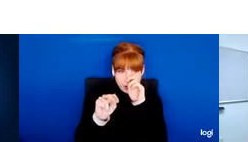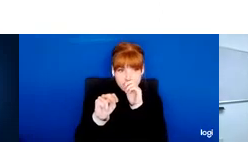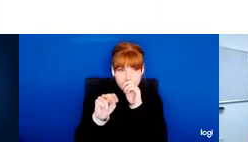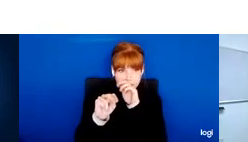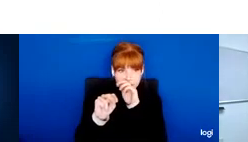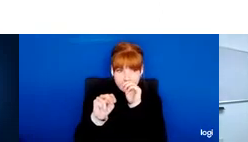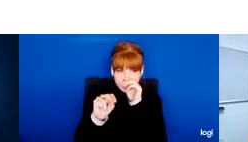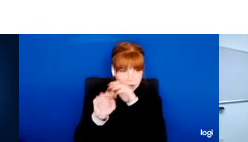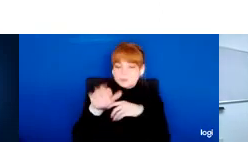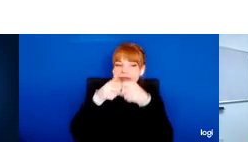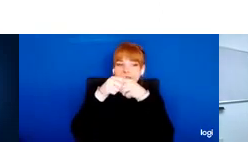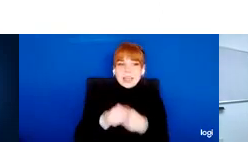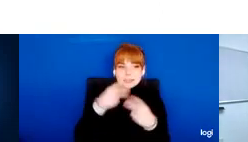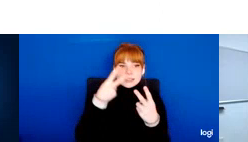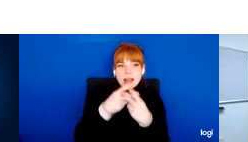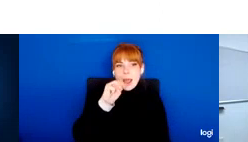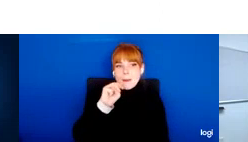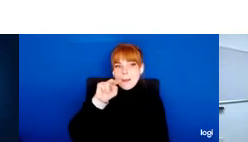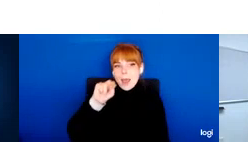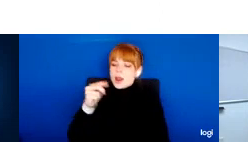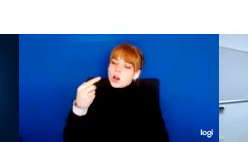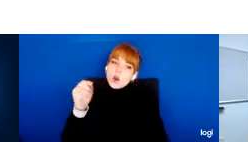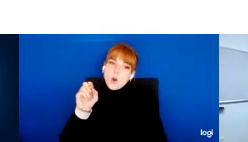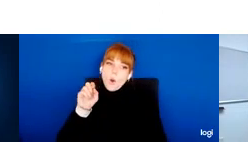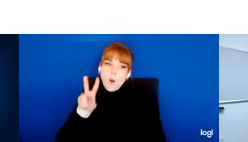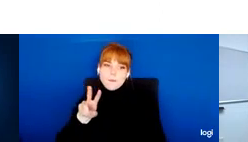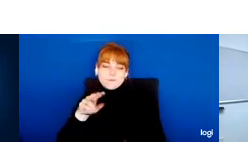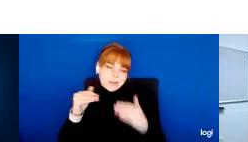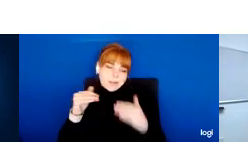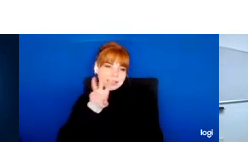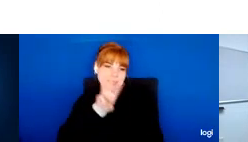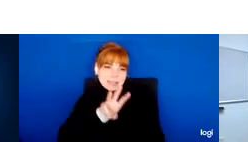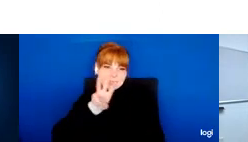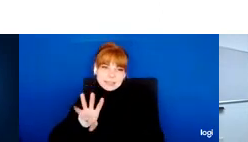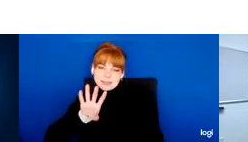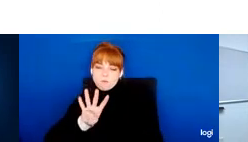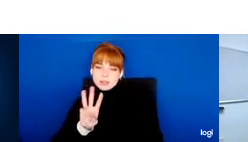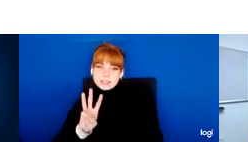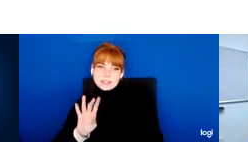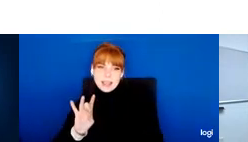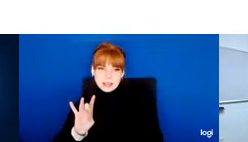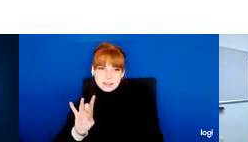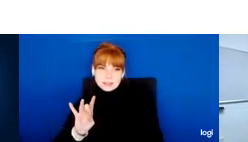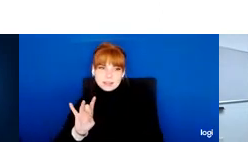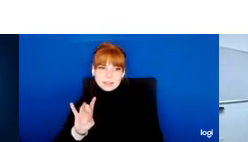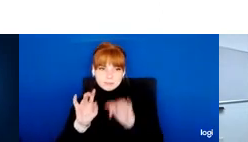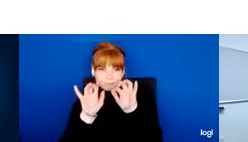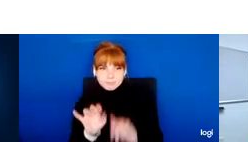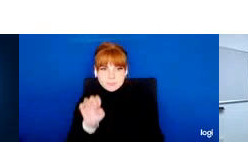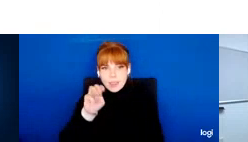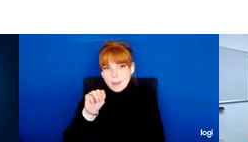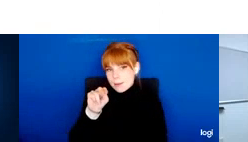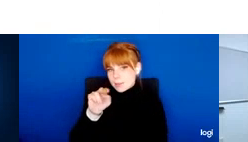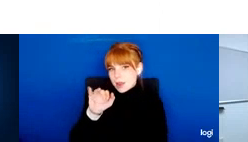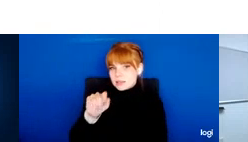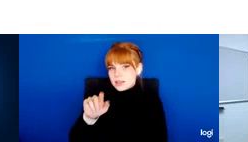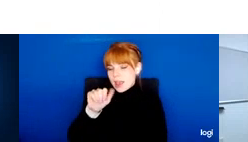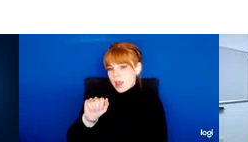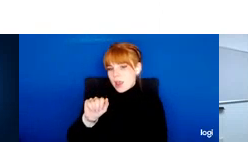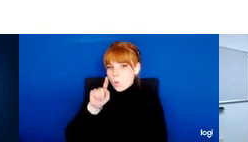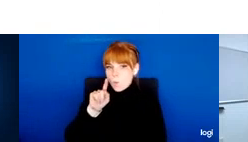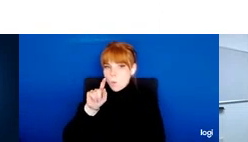66468. And you can test that to the word MNIT space 8115. And you can get